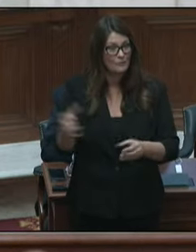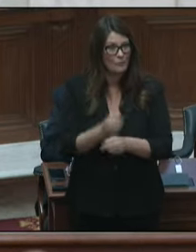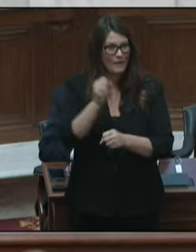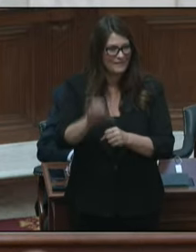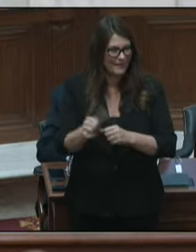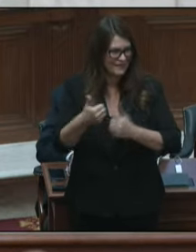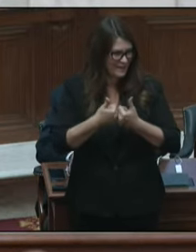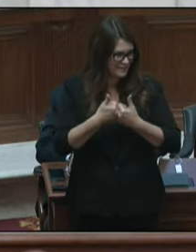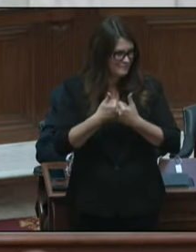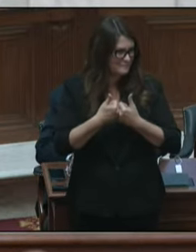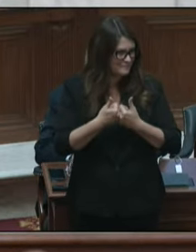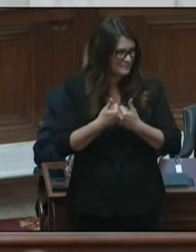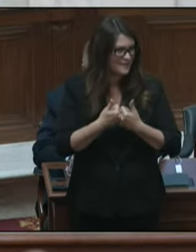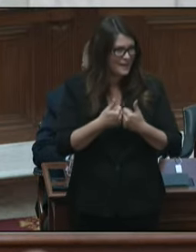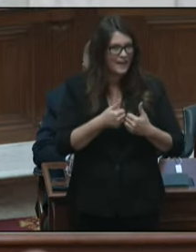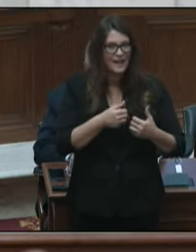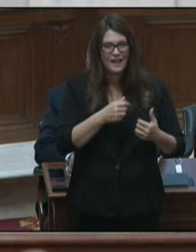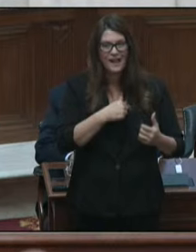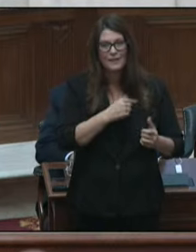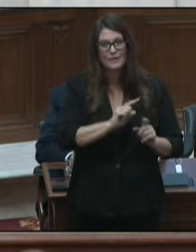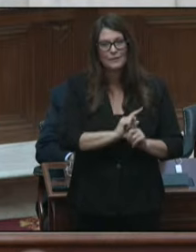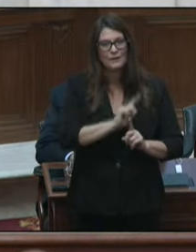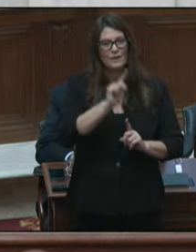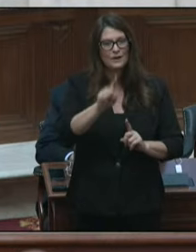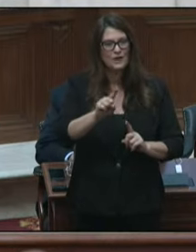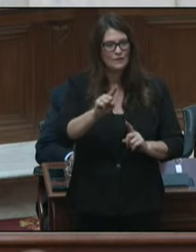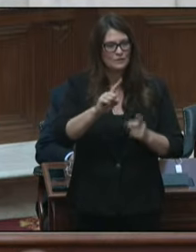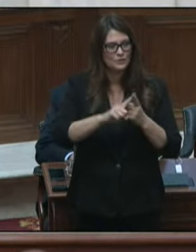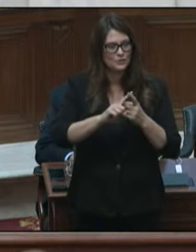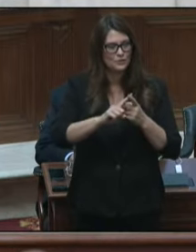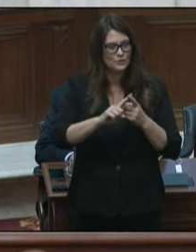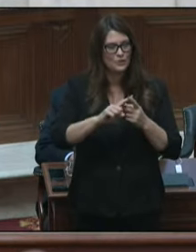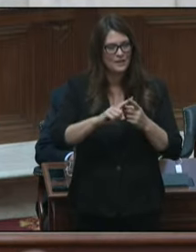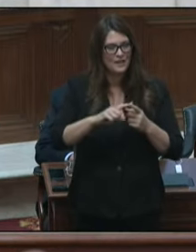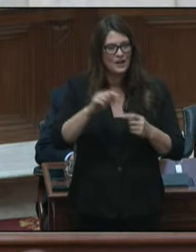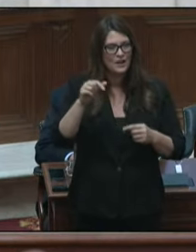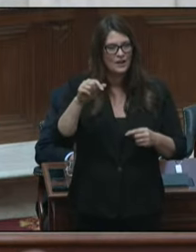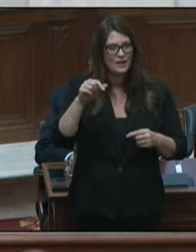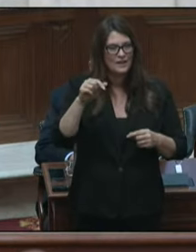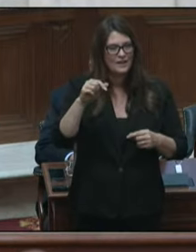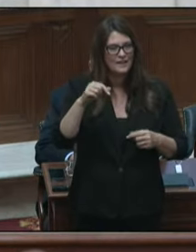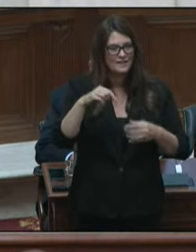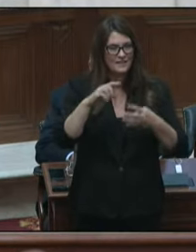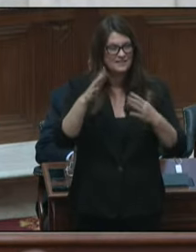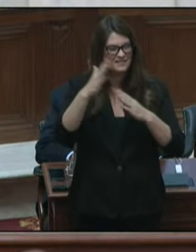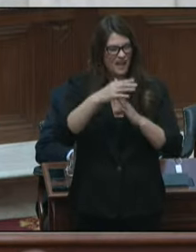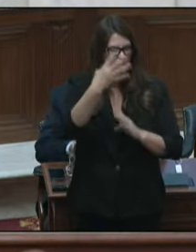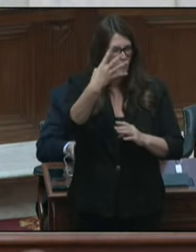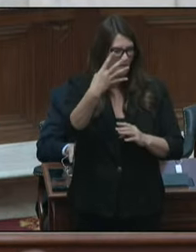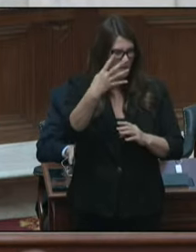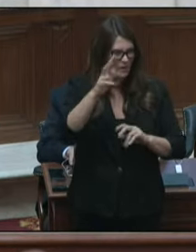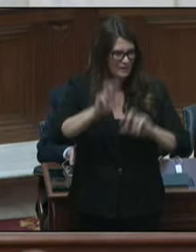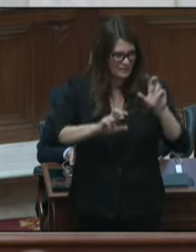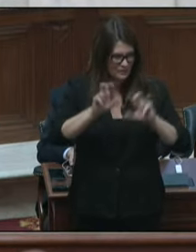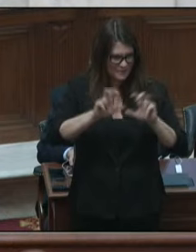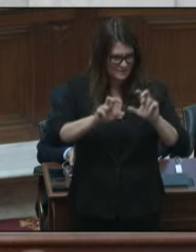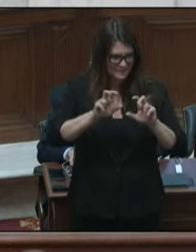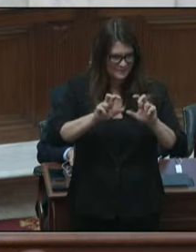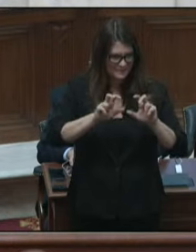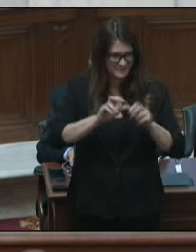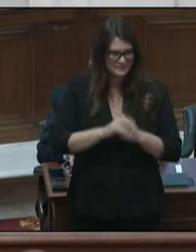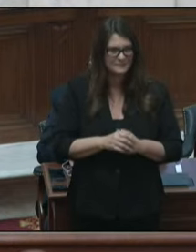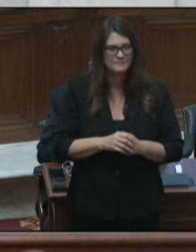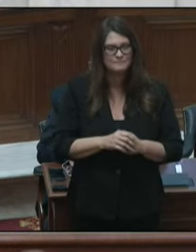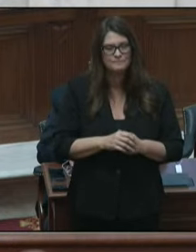game and went on to advance to the quarterfinals of the National AAU Tournament. Then he